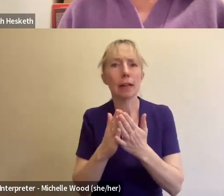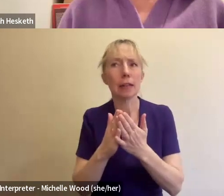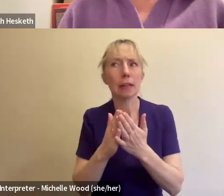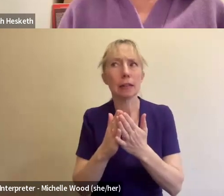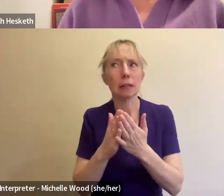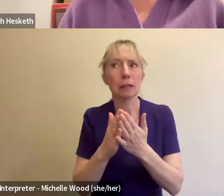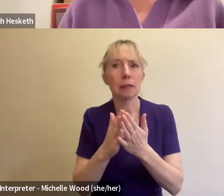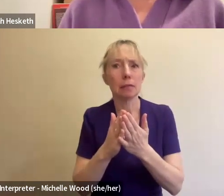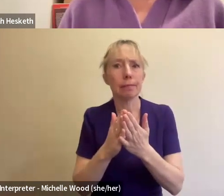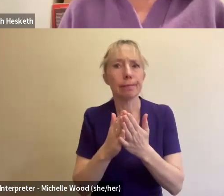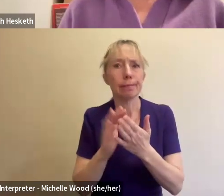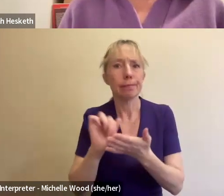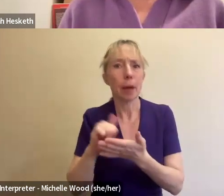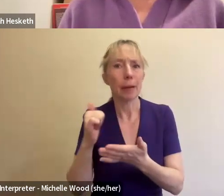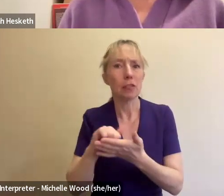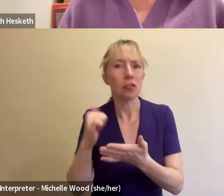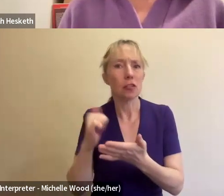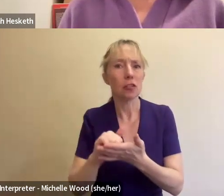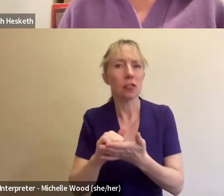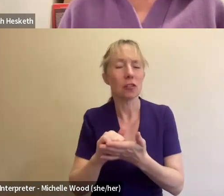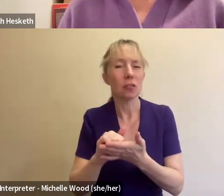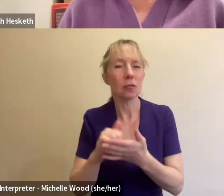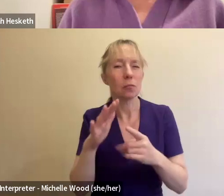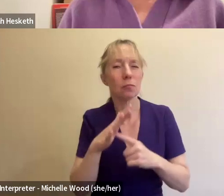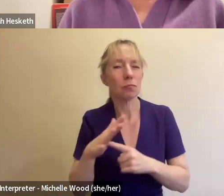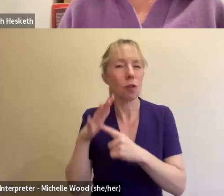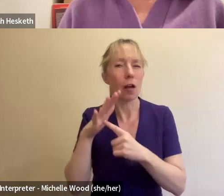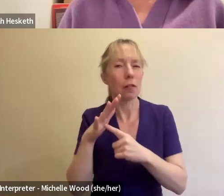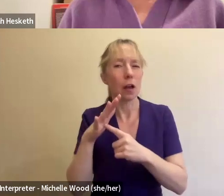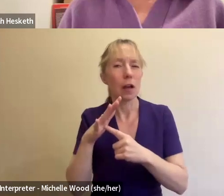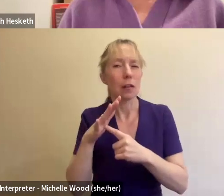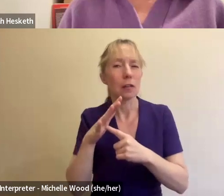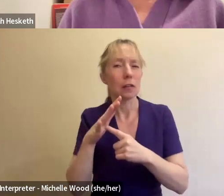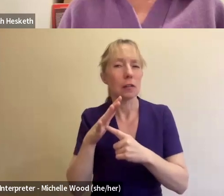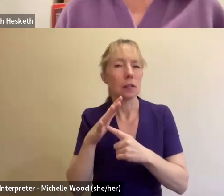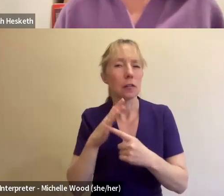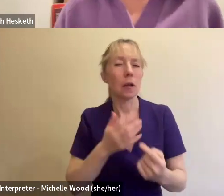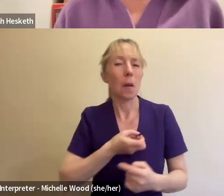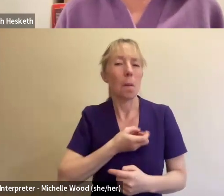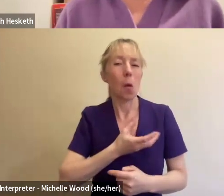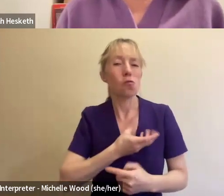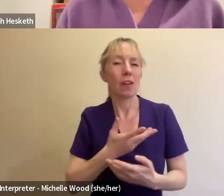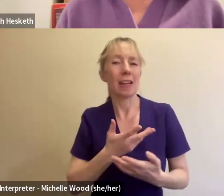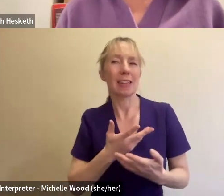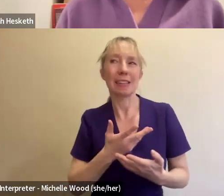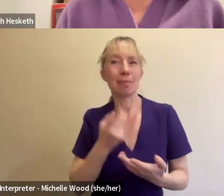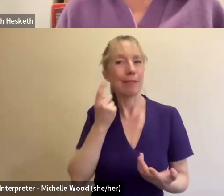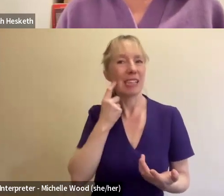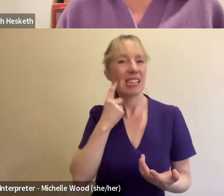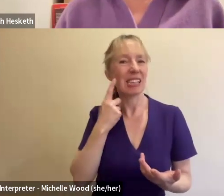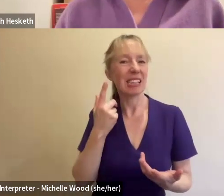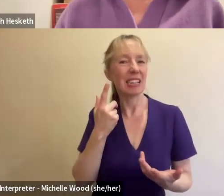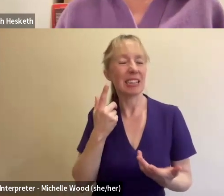places, they would often prioritize poetry, in a very sanitized or a very